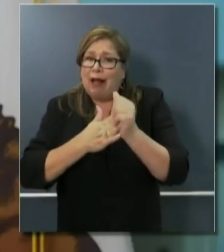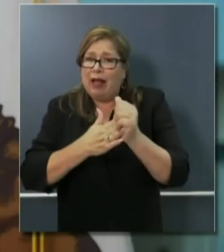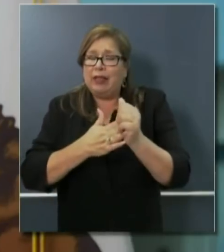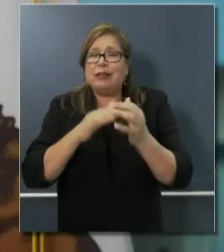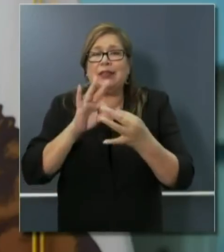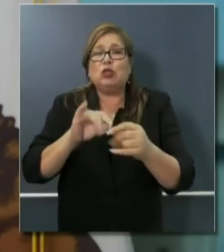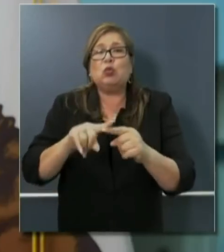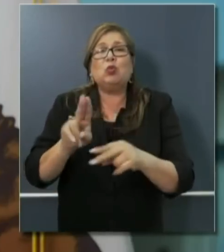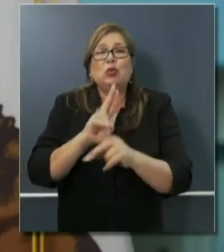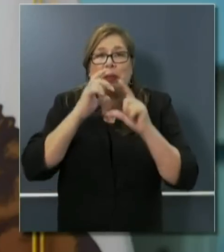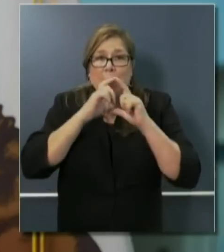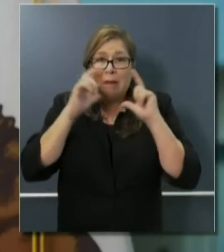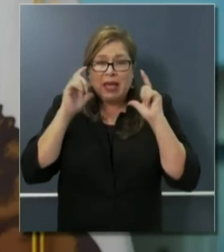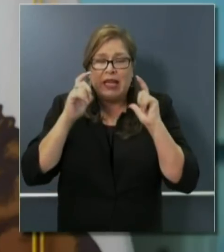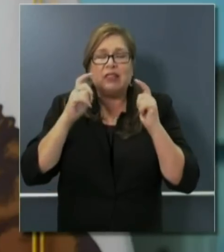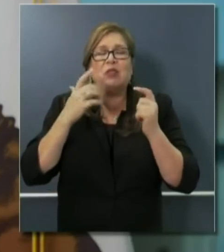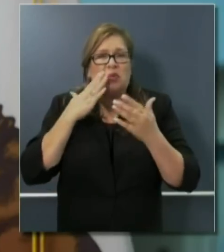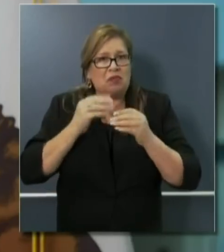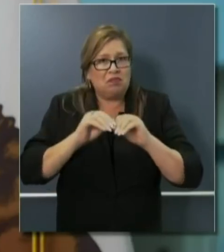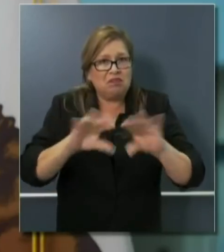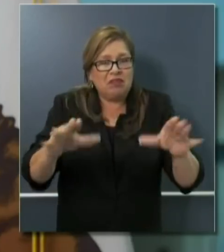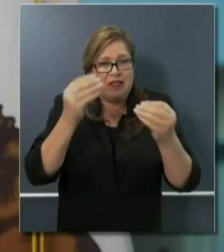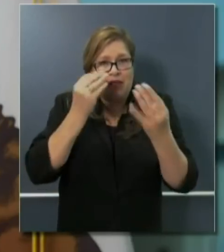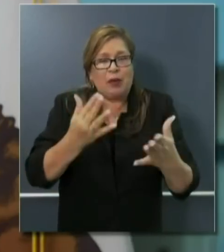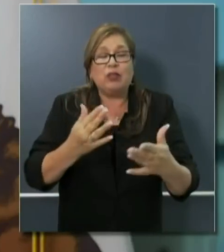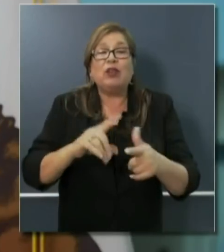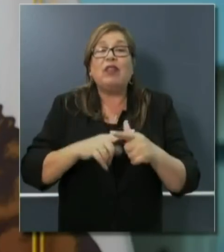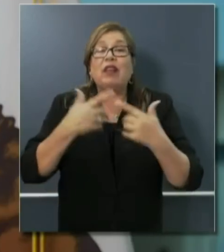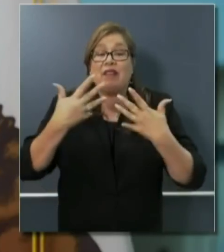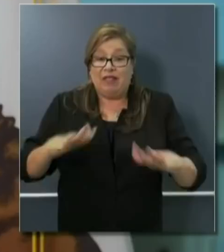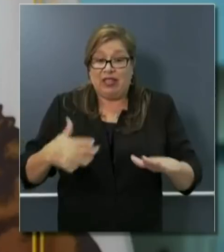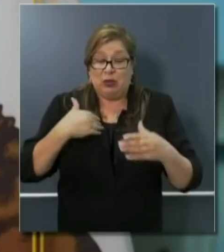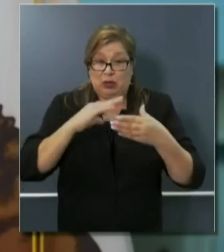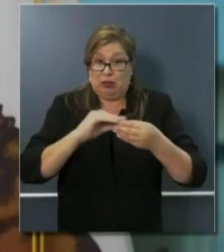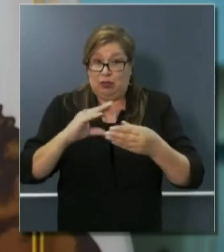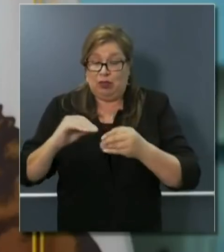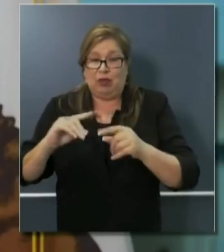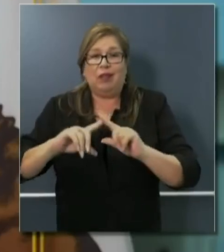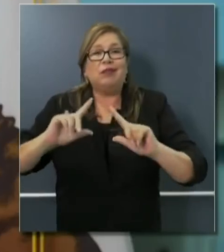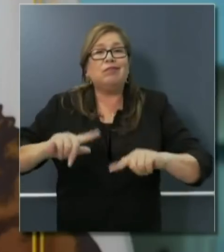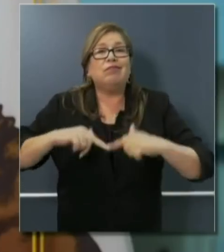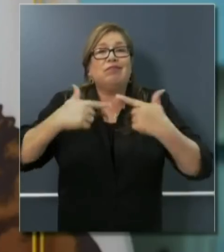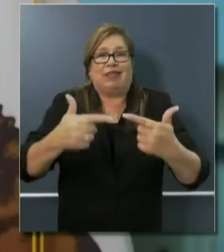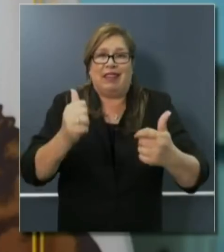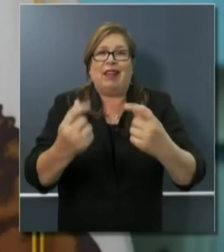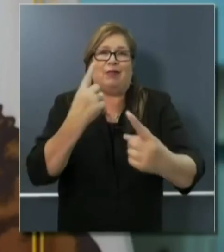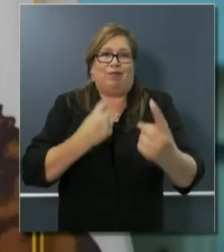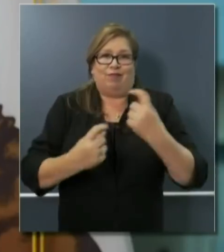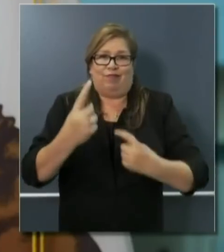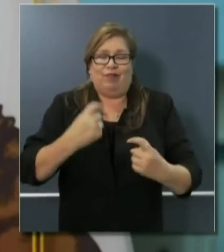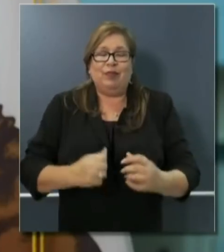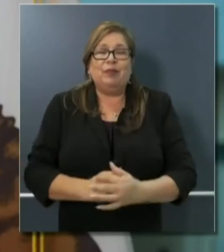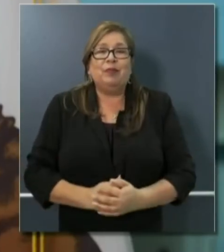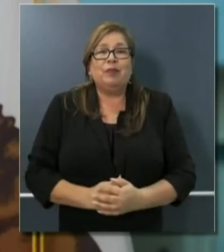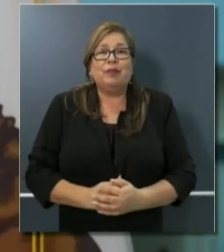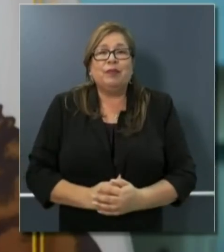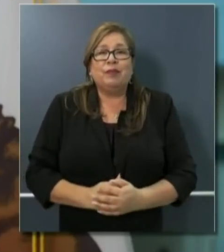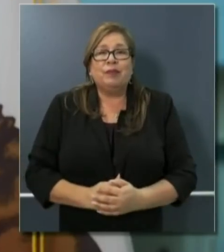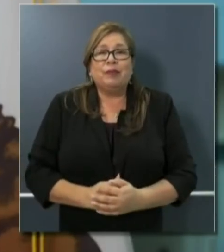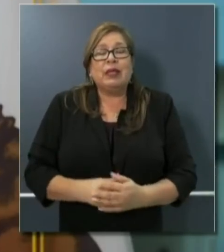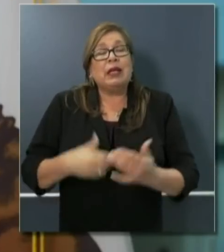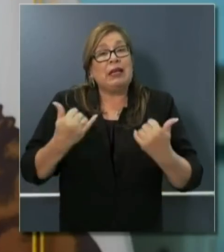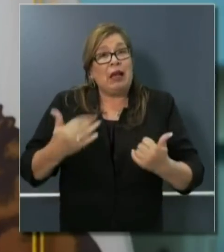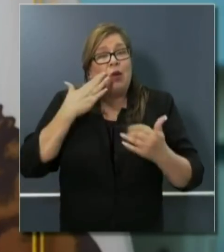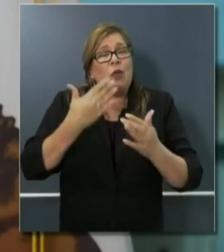will happily, of course, answer all questions you may have. But let me begin with Dr. Galley and ask him to come up and share with you